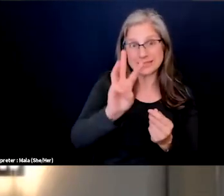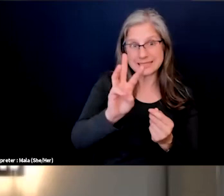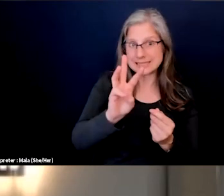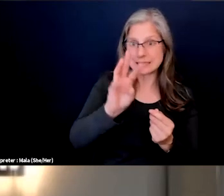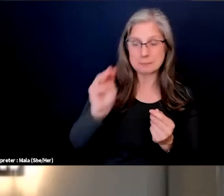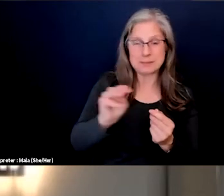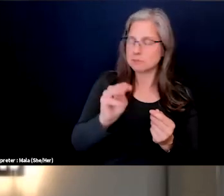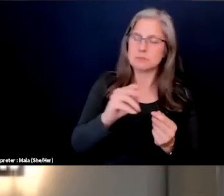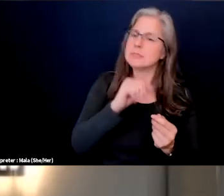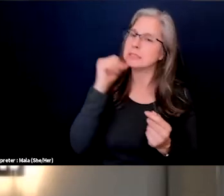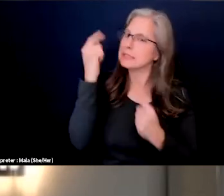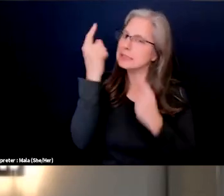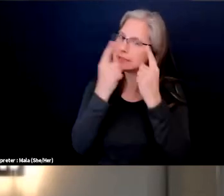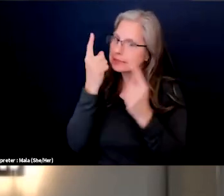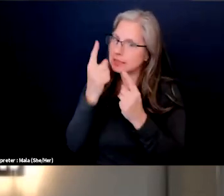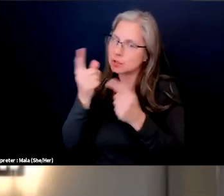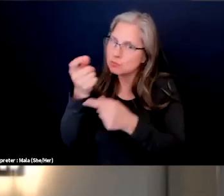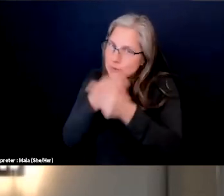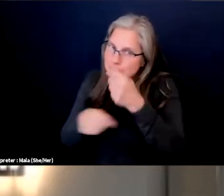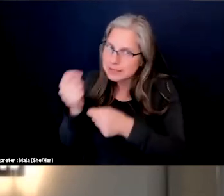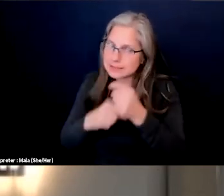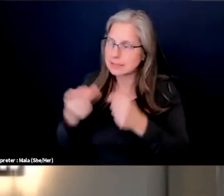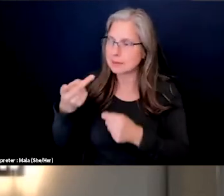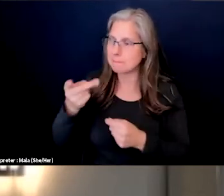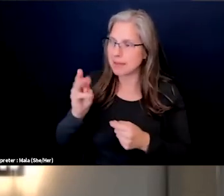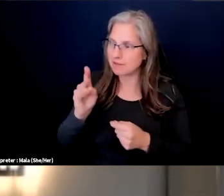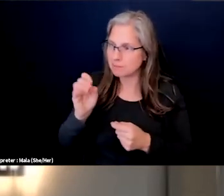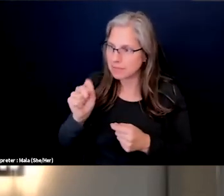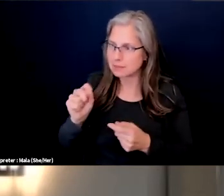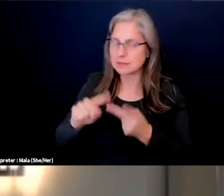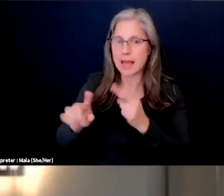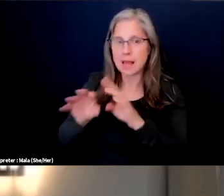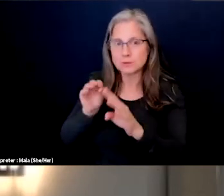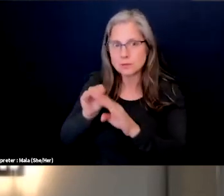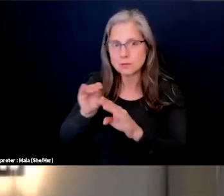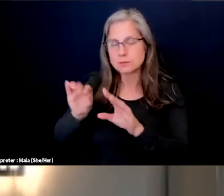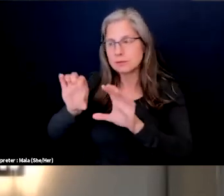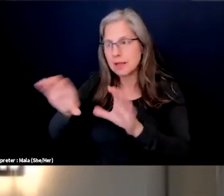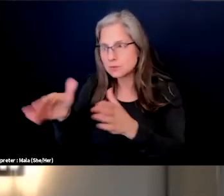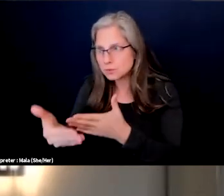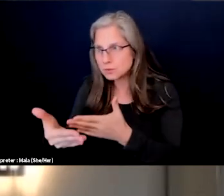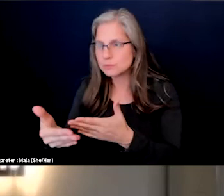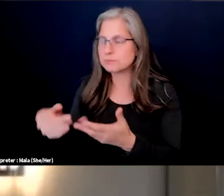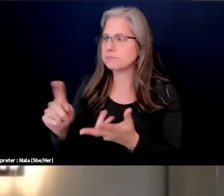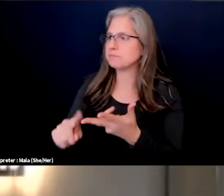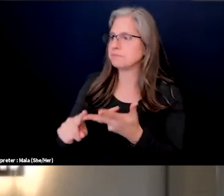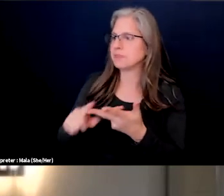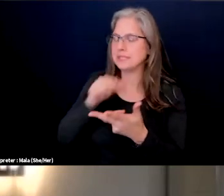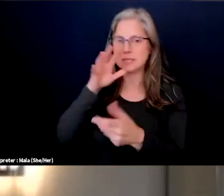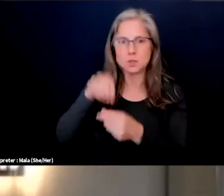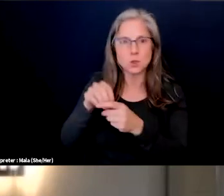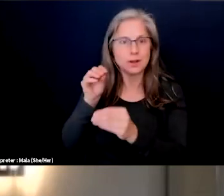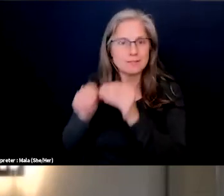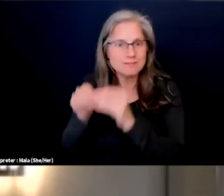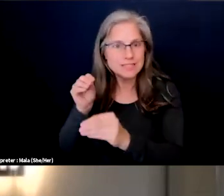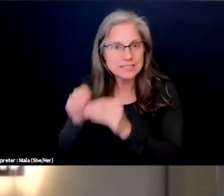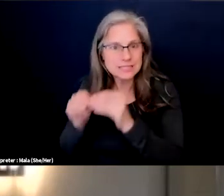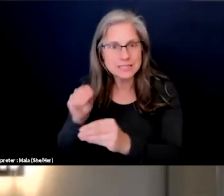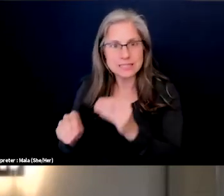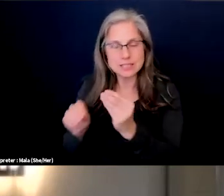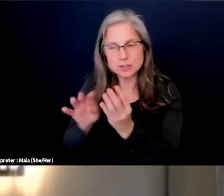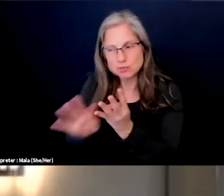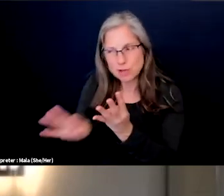not consider replacing the pavement in the outdoor classroom patio areas. It didn't include fixing the drainage in